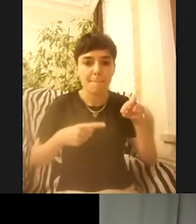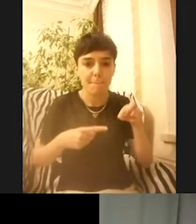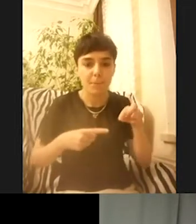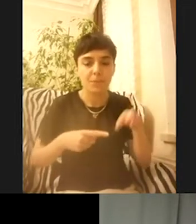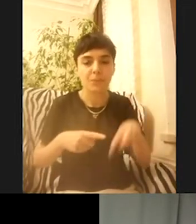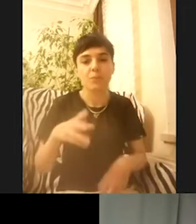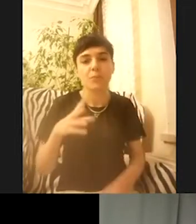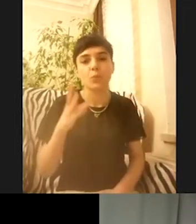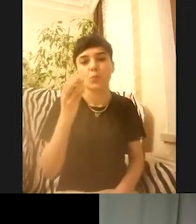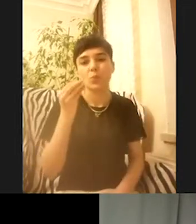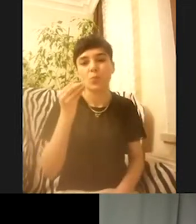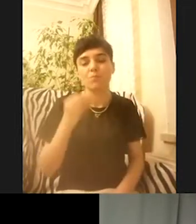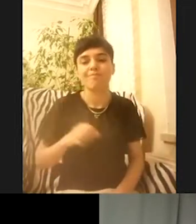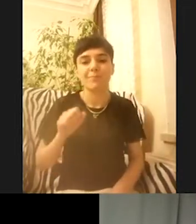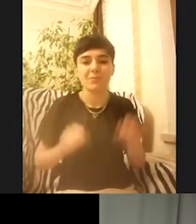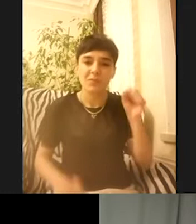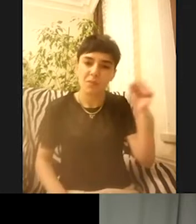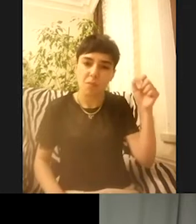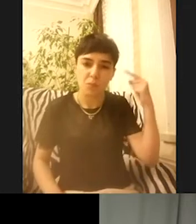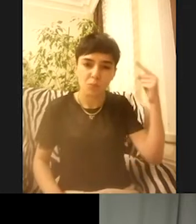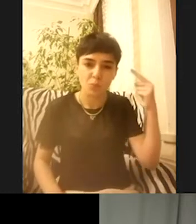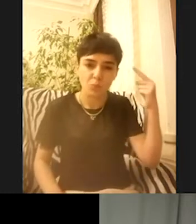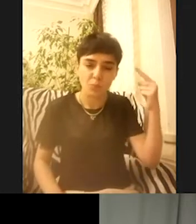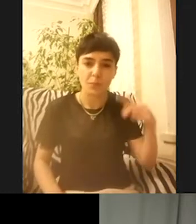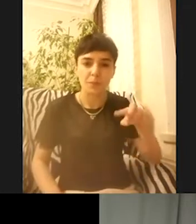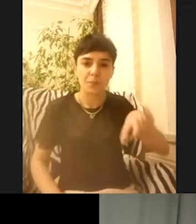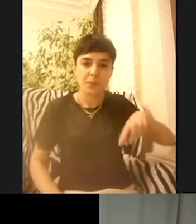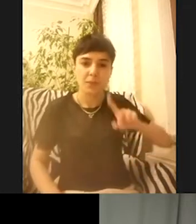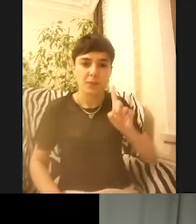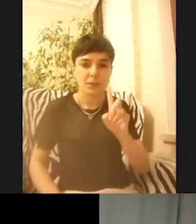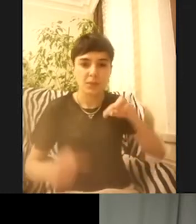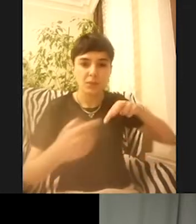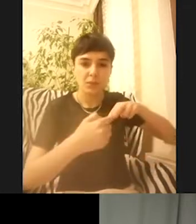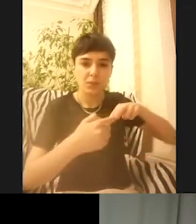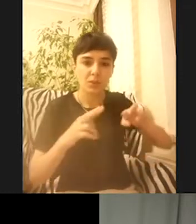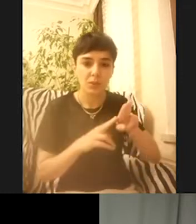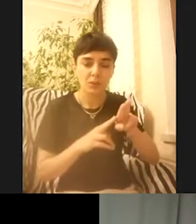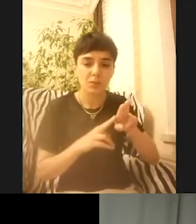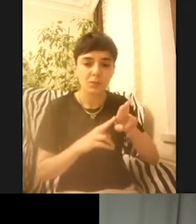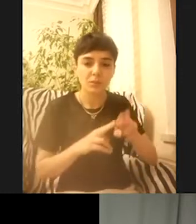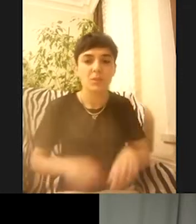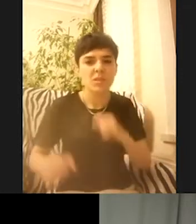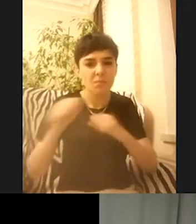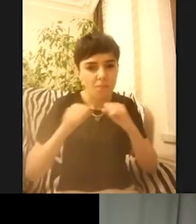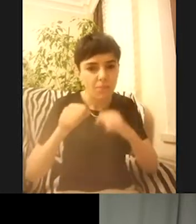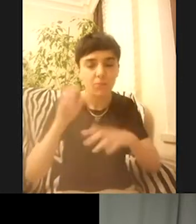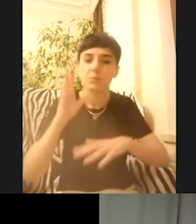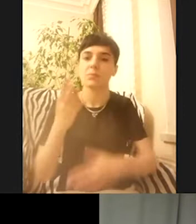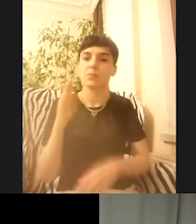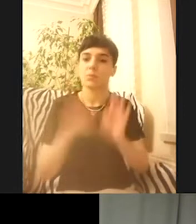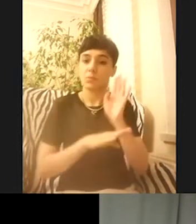These artificially produced propagandas, which called for extremely violence against LGBT people,